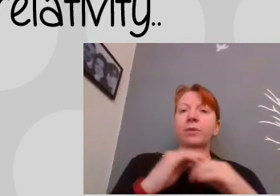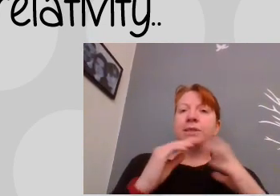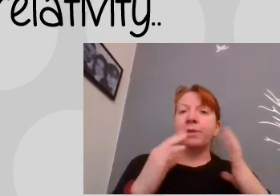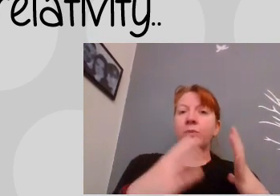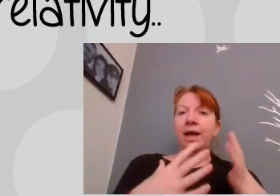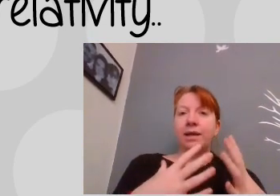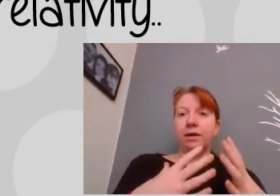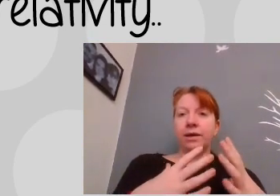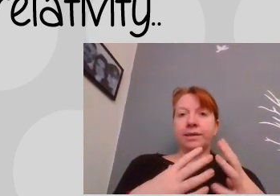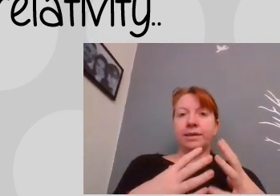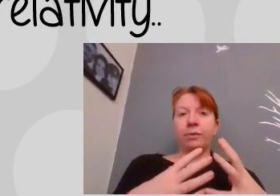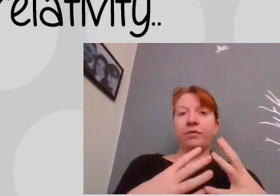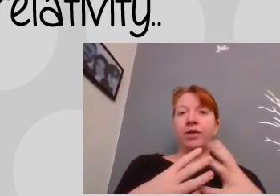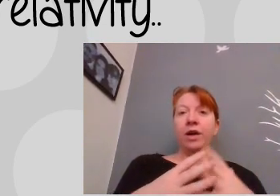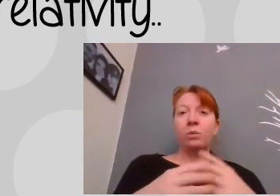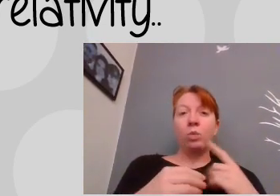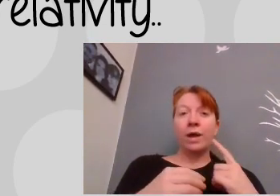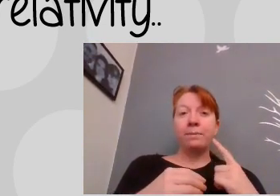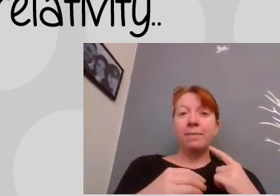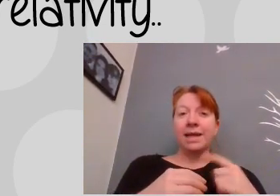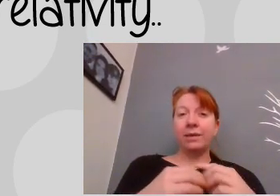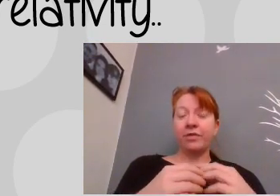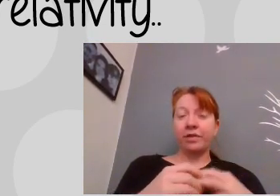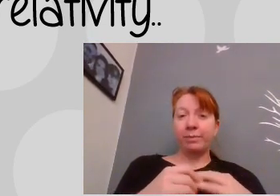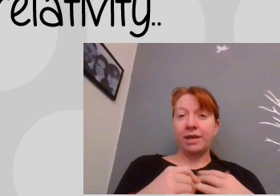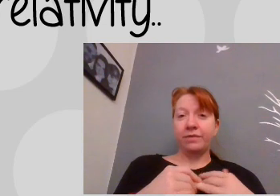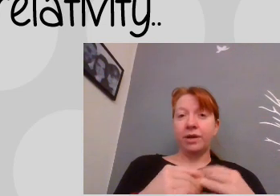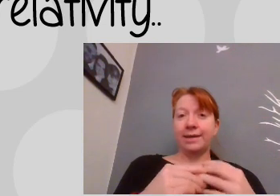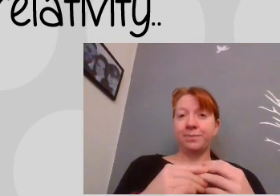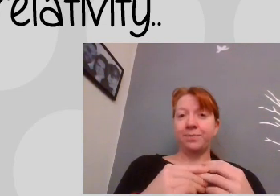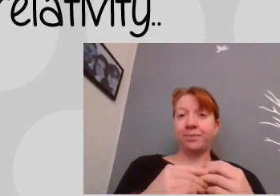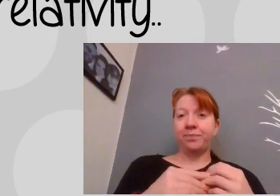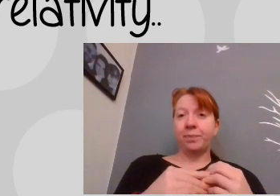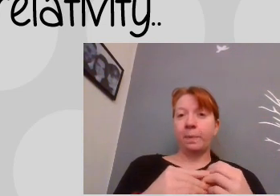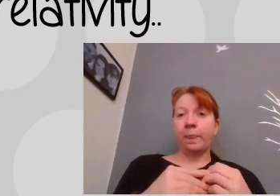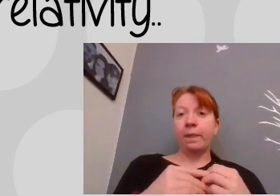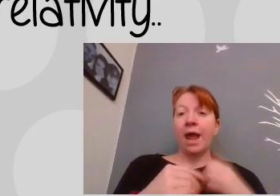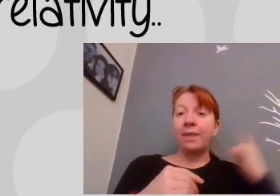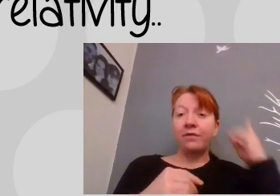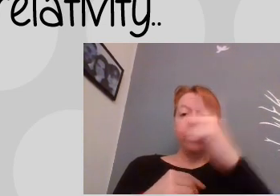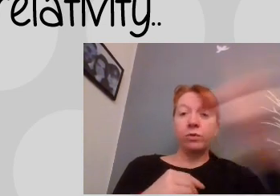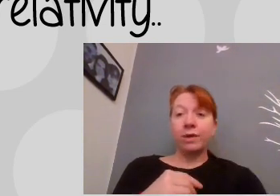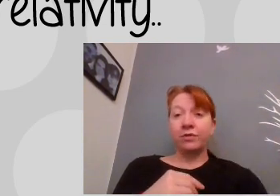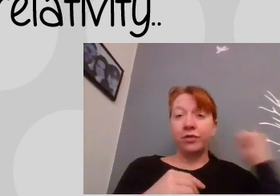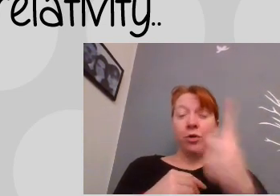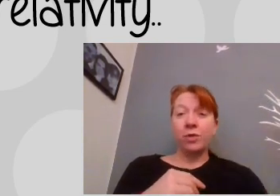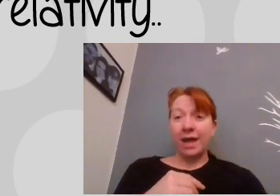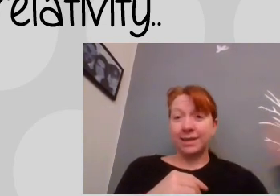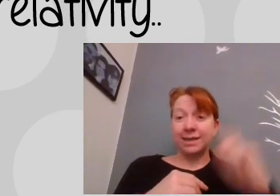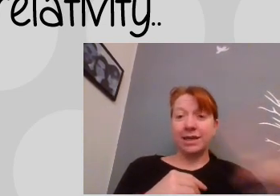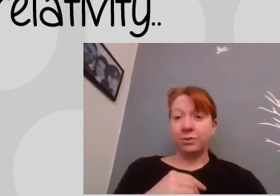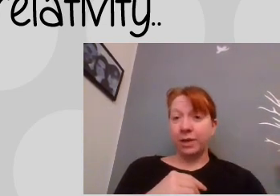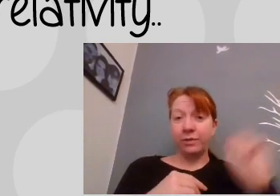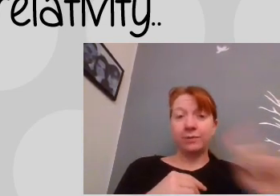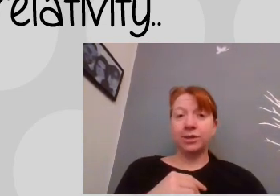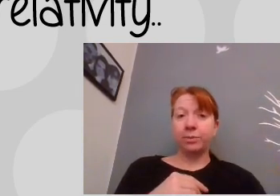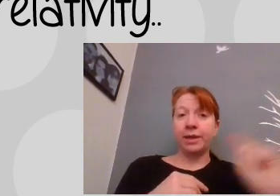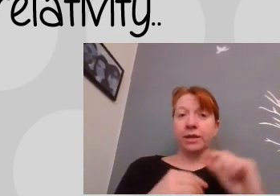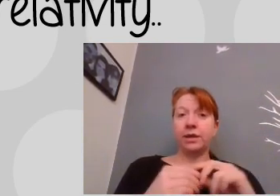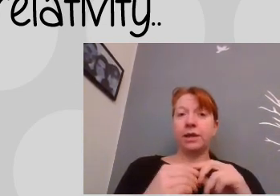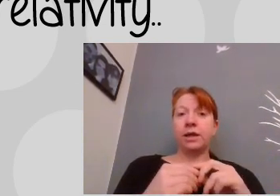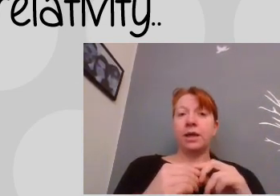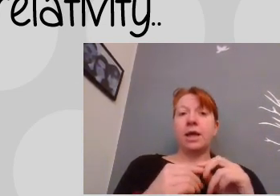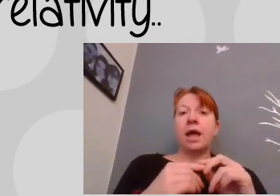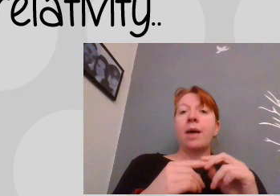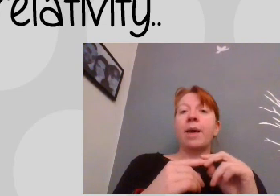they put them on special airliners that were flying 1 millionth of the speed of light. And they flew around for 2 days continuously without